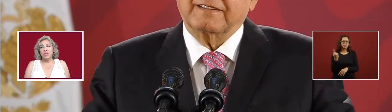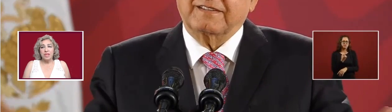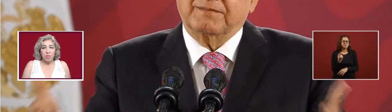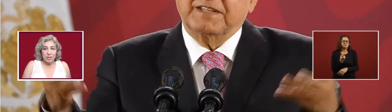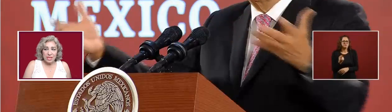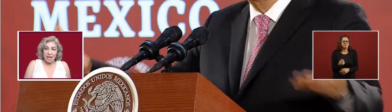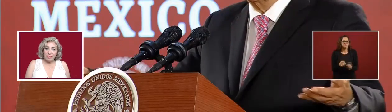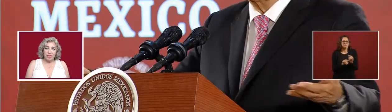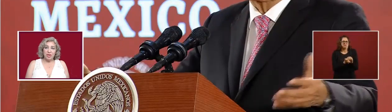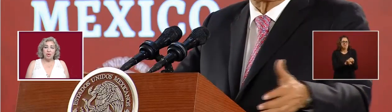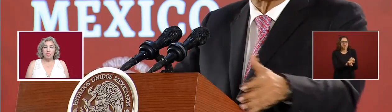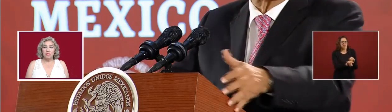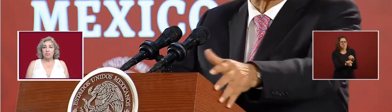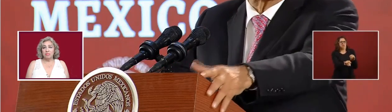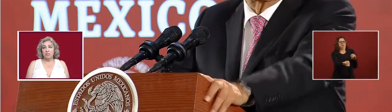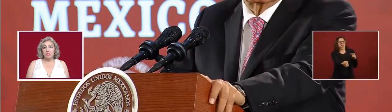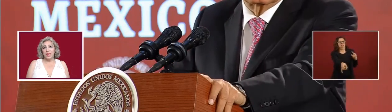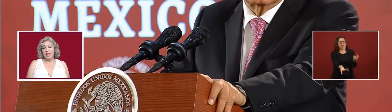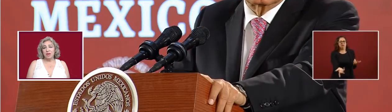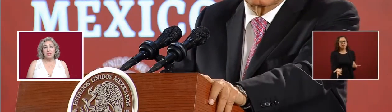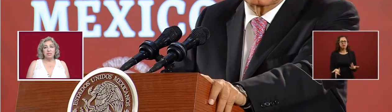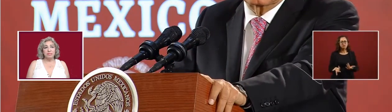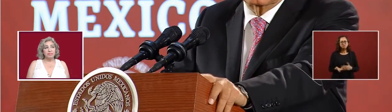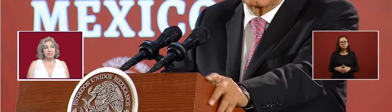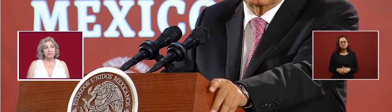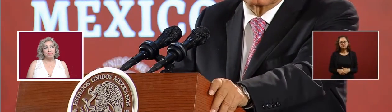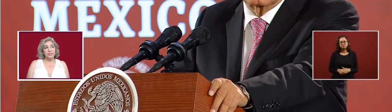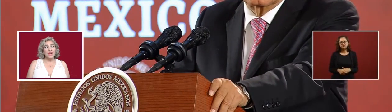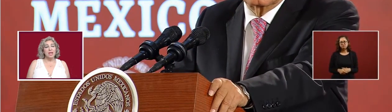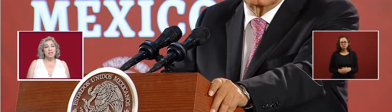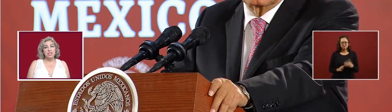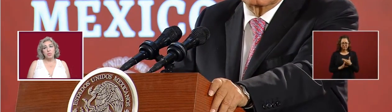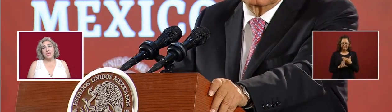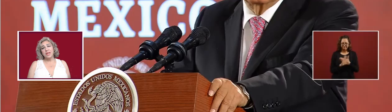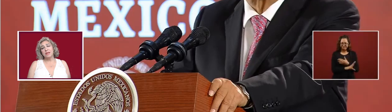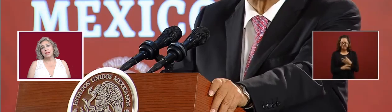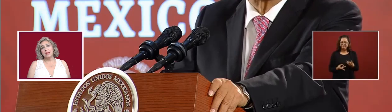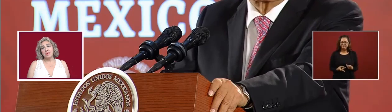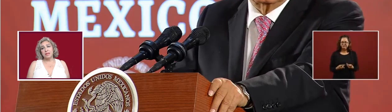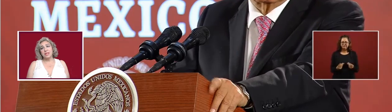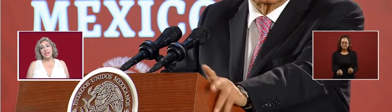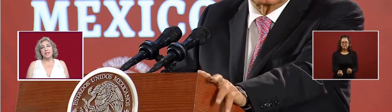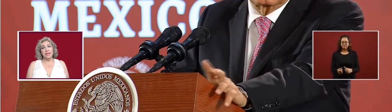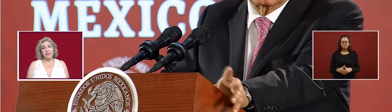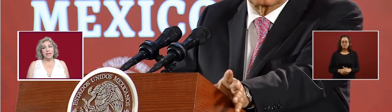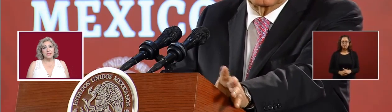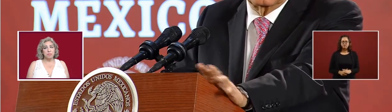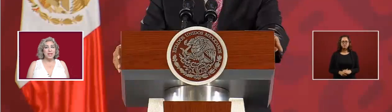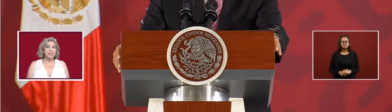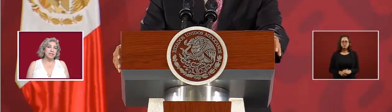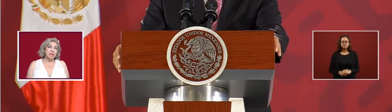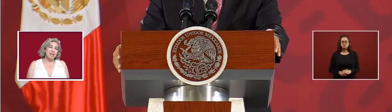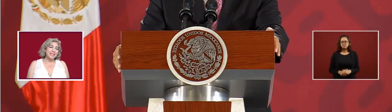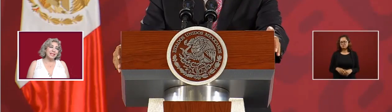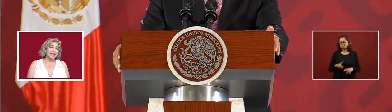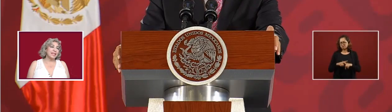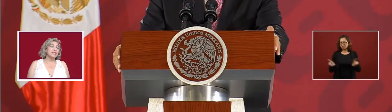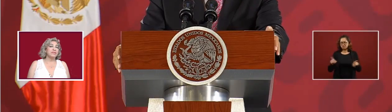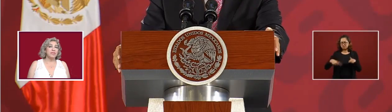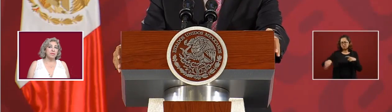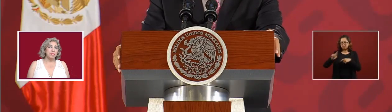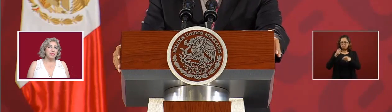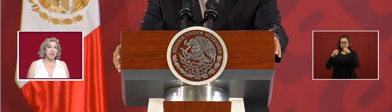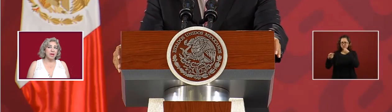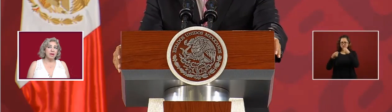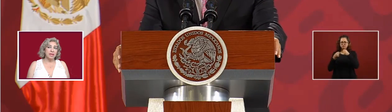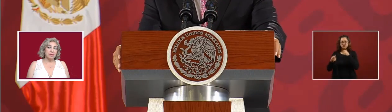Or the ones that have to go, we can go. So we can take the expense. It's not the case